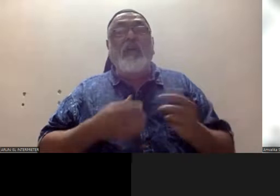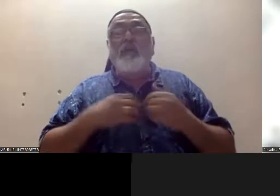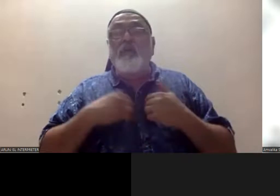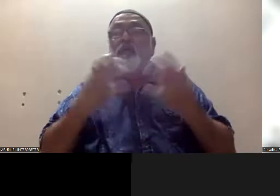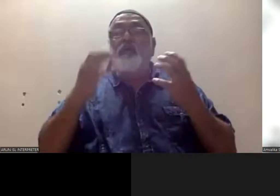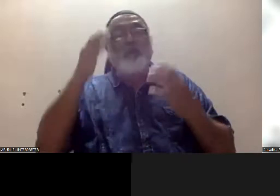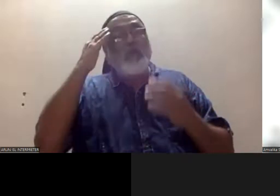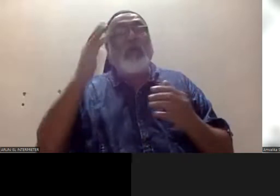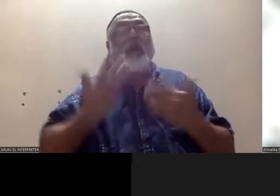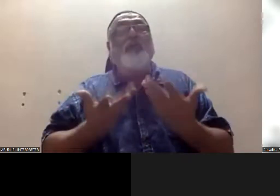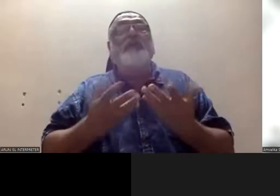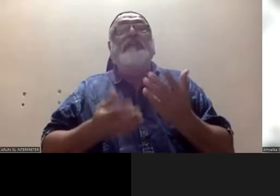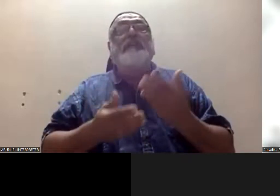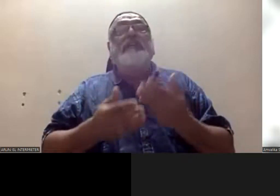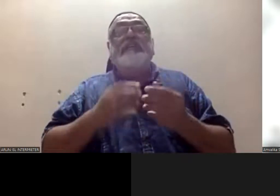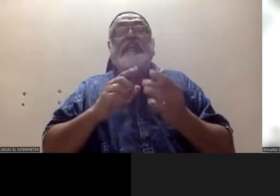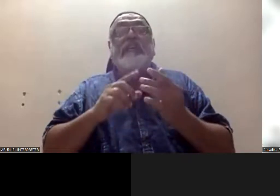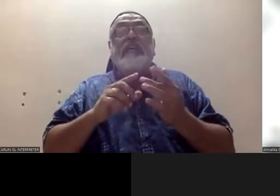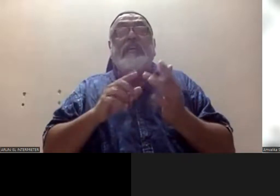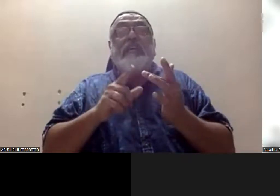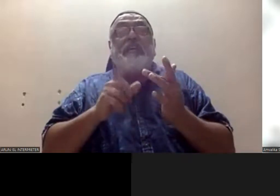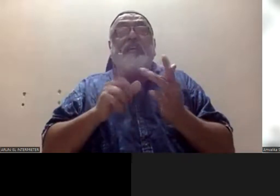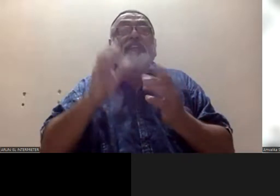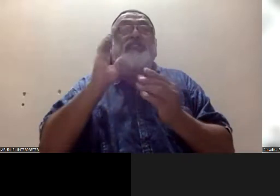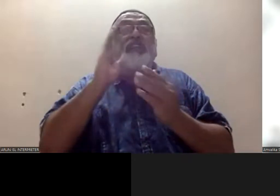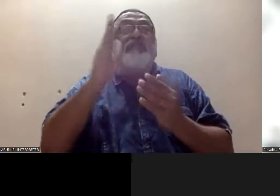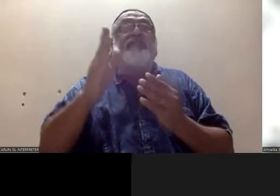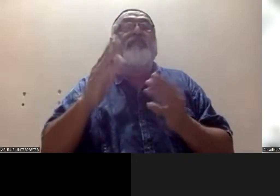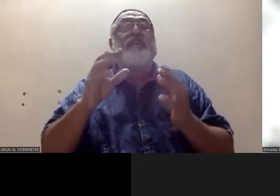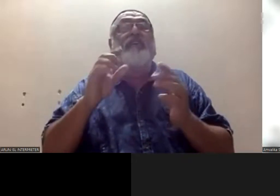more initiative that government must take to